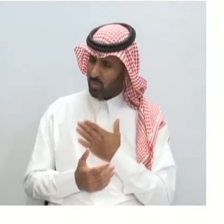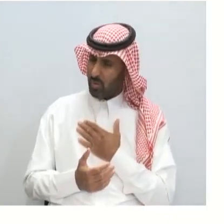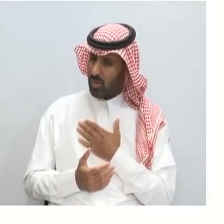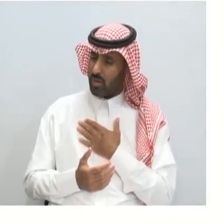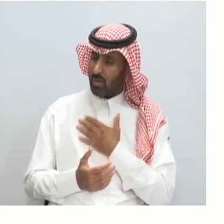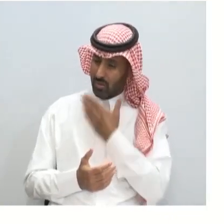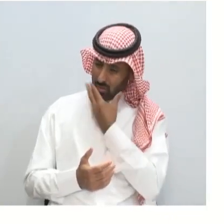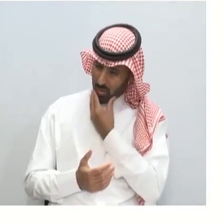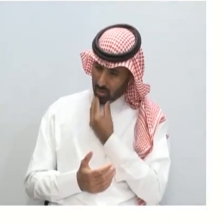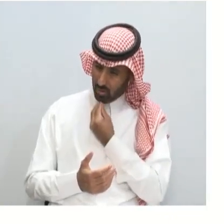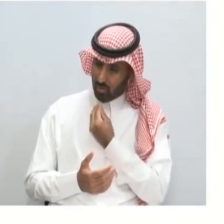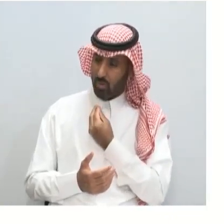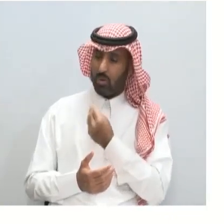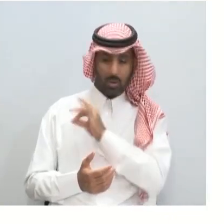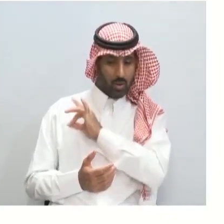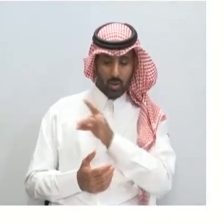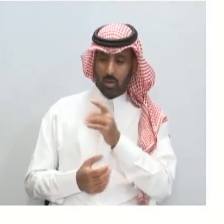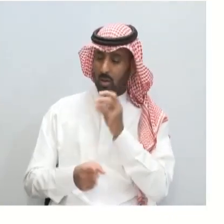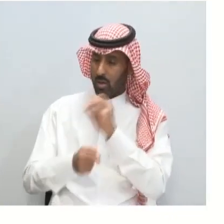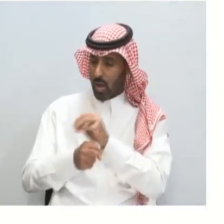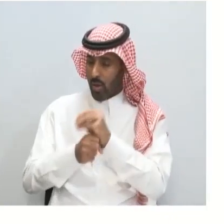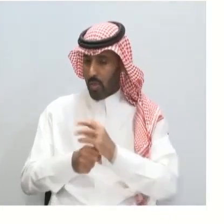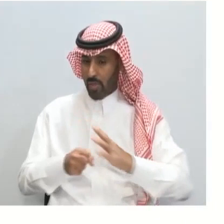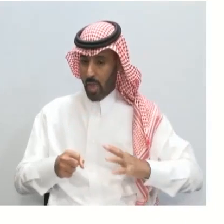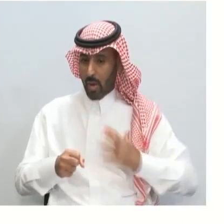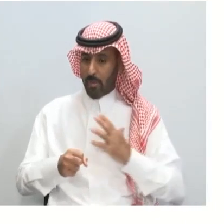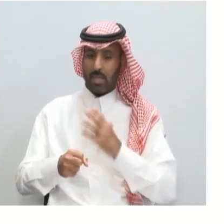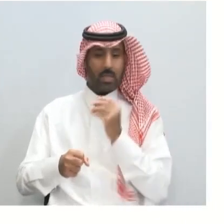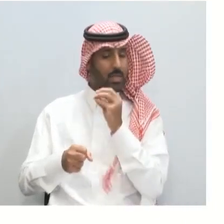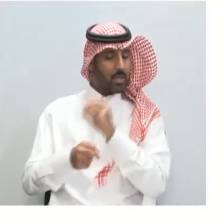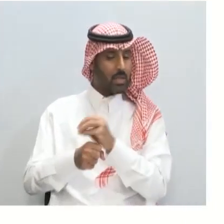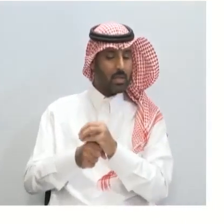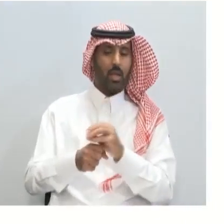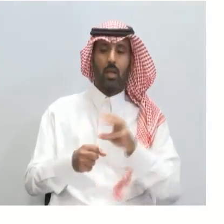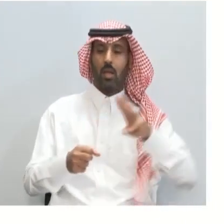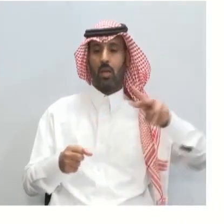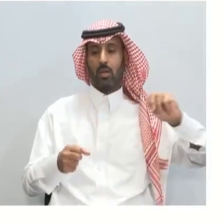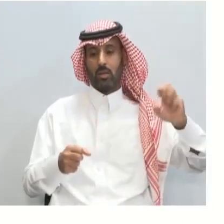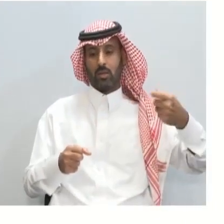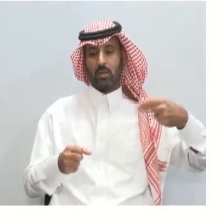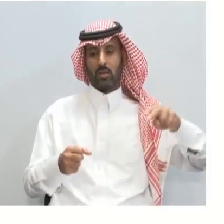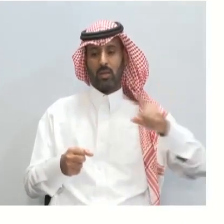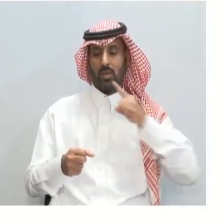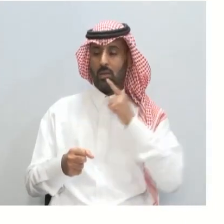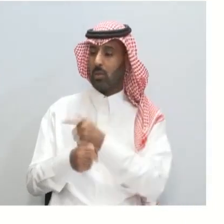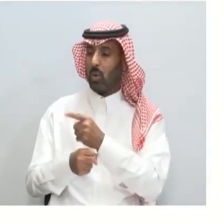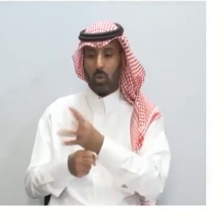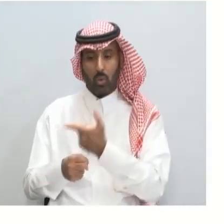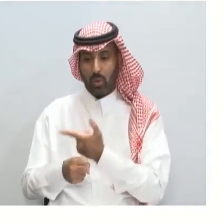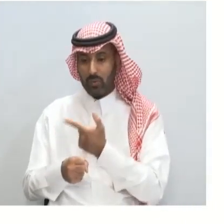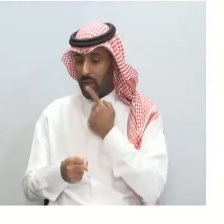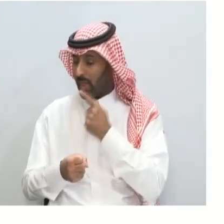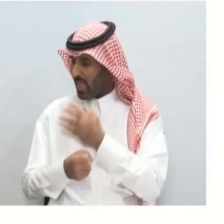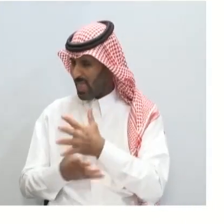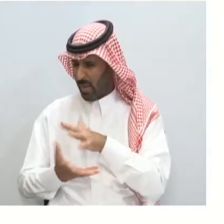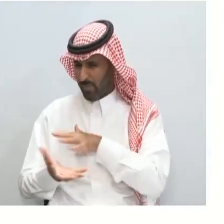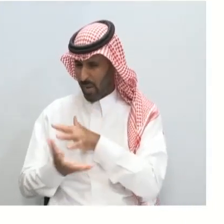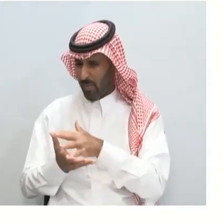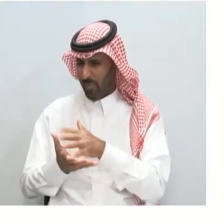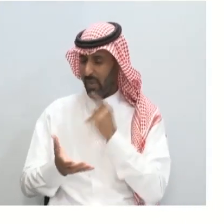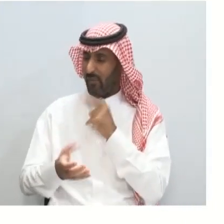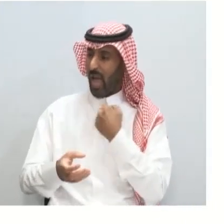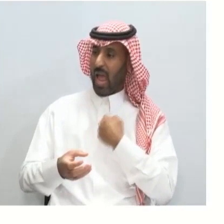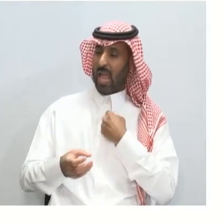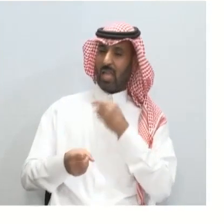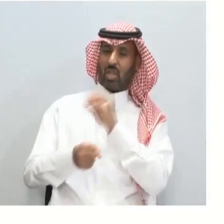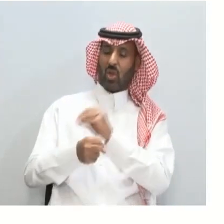begged me not to tell the manager. So, Majid, what are you going to do? Khalid, that's the problem. I don't know. If I told the